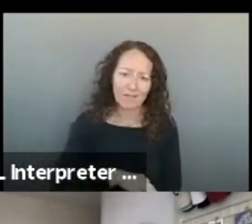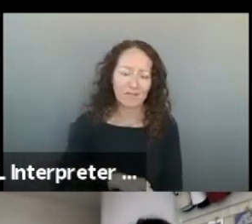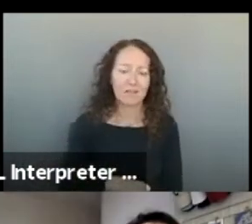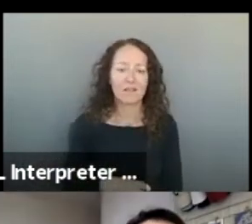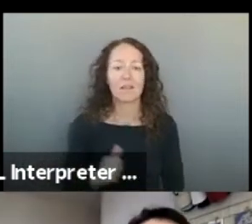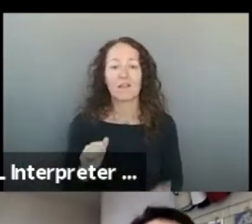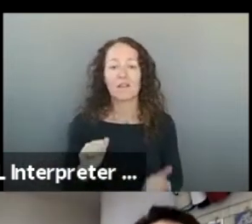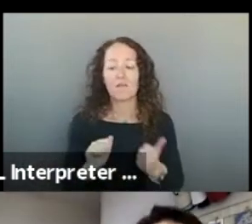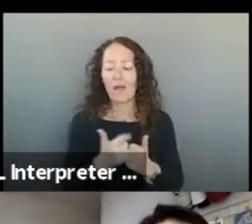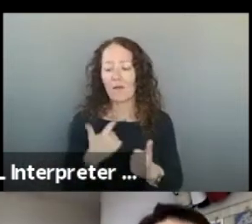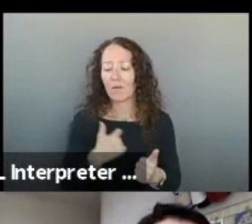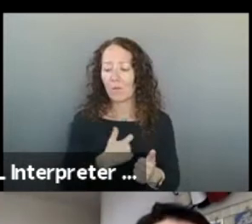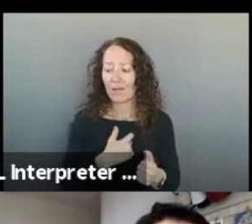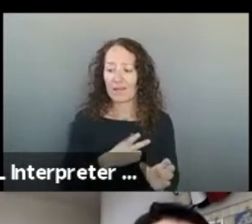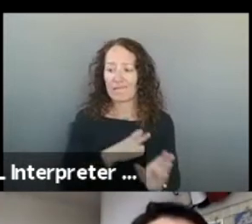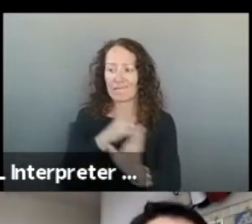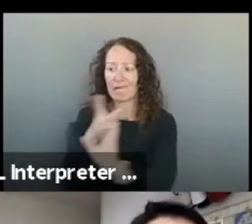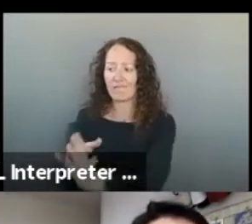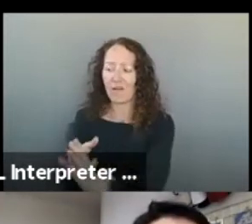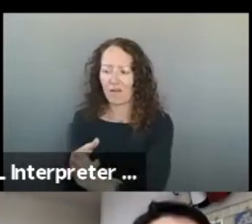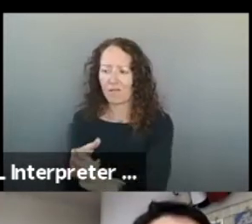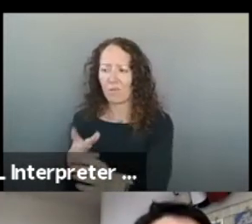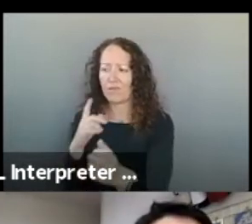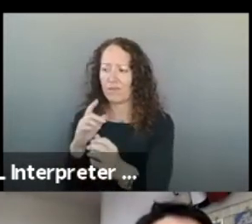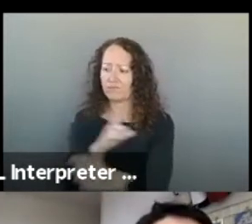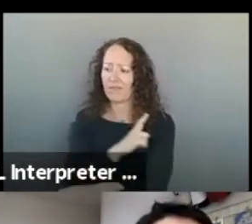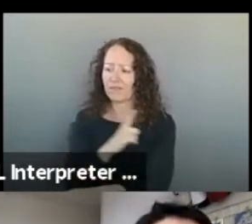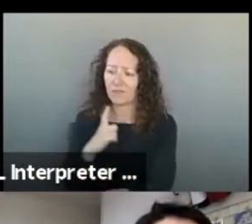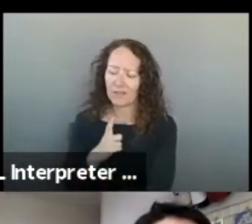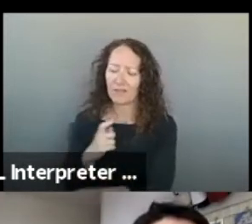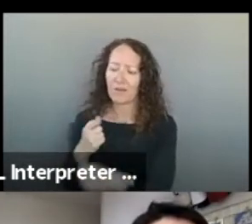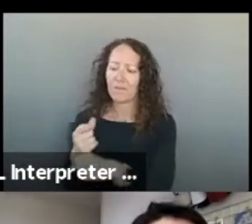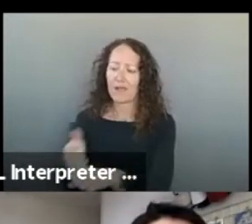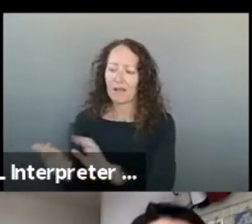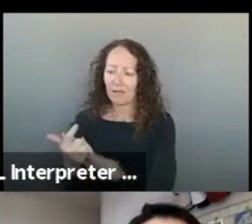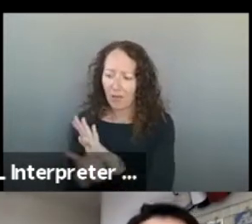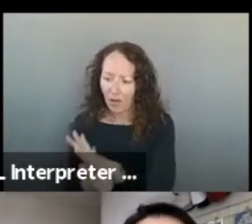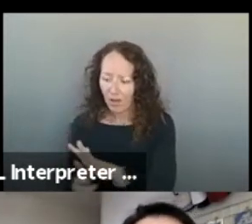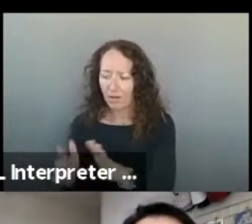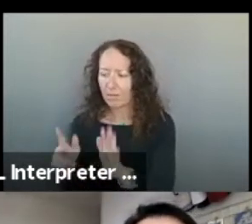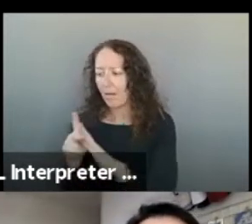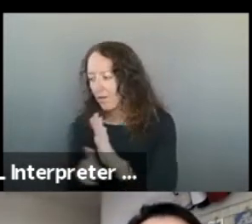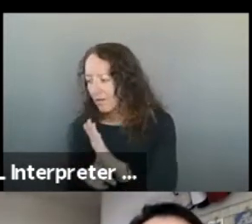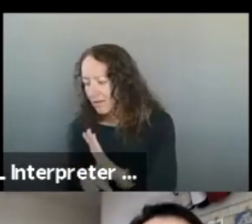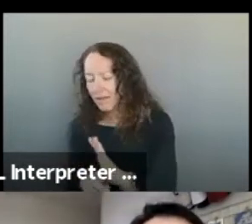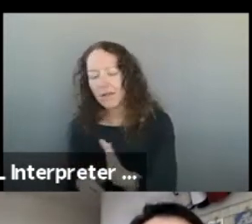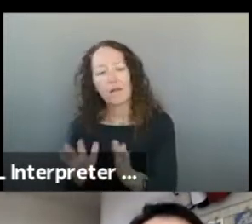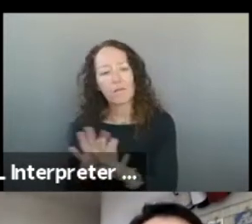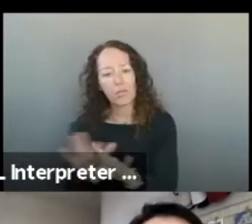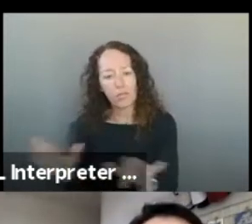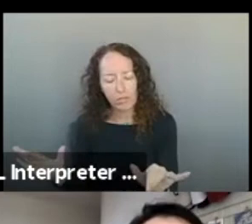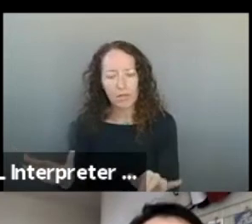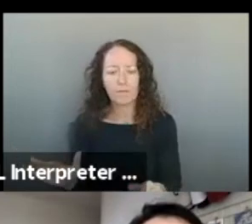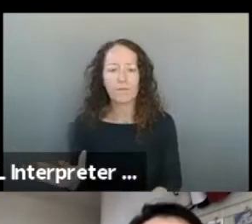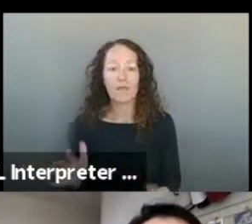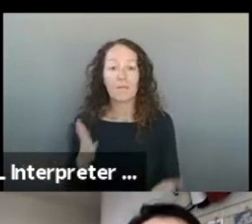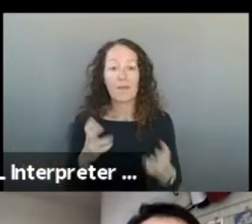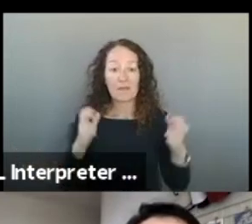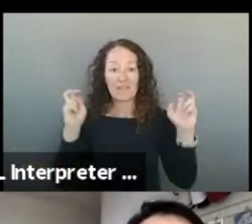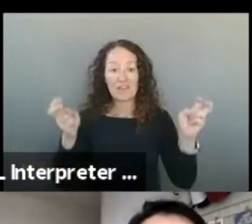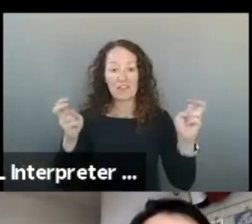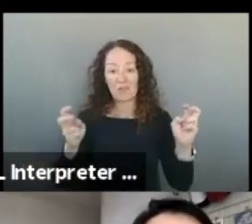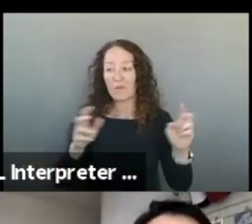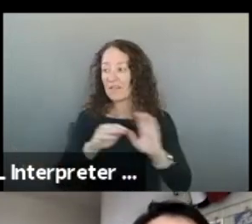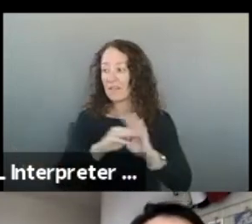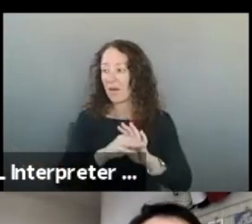and the laws that are affecting? And the issue might be the 5013C model, period. Like that just needs to